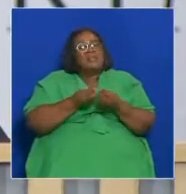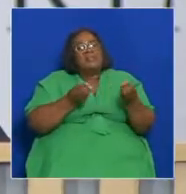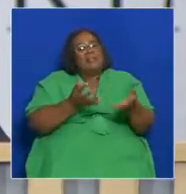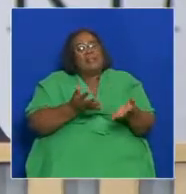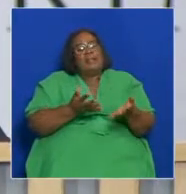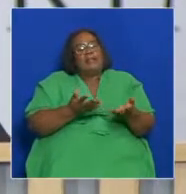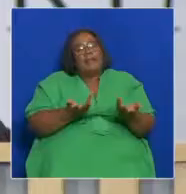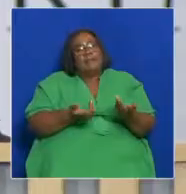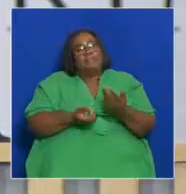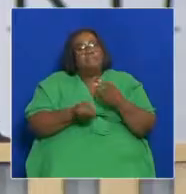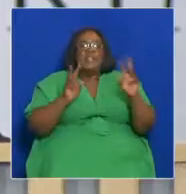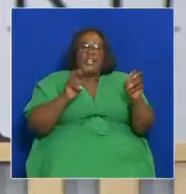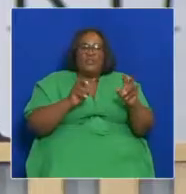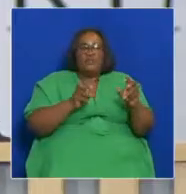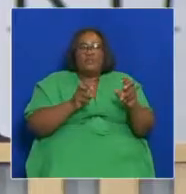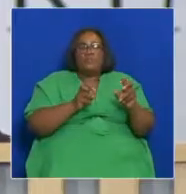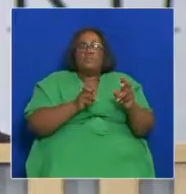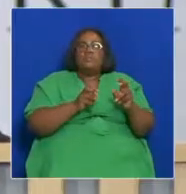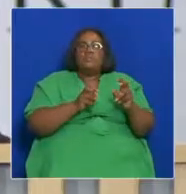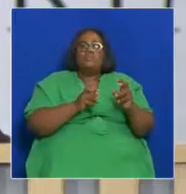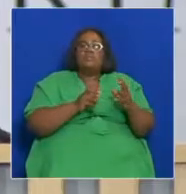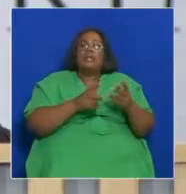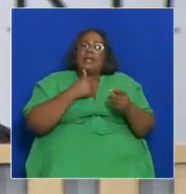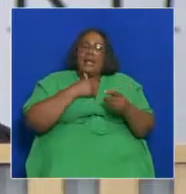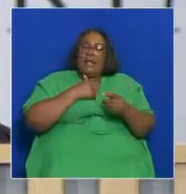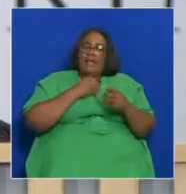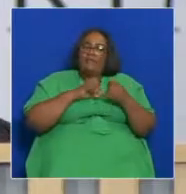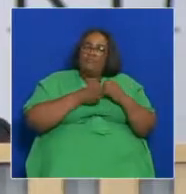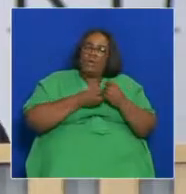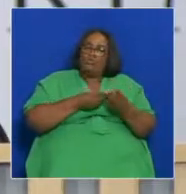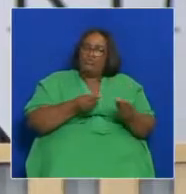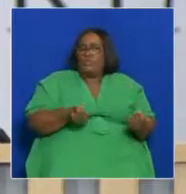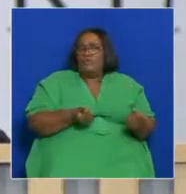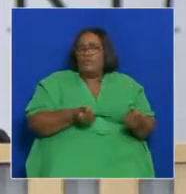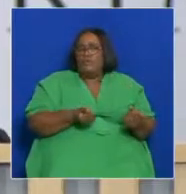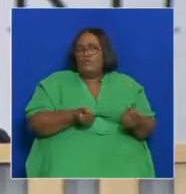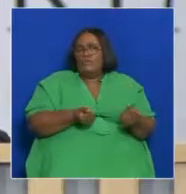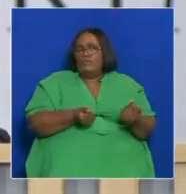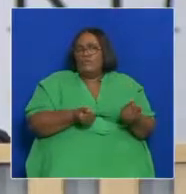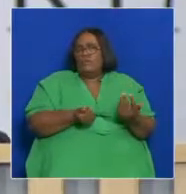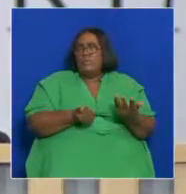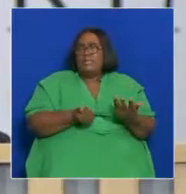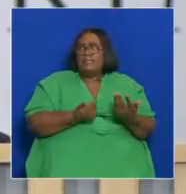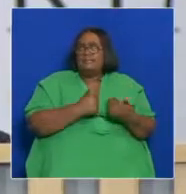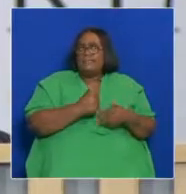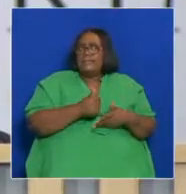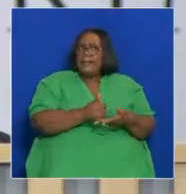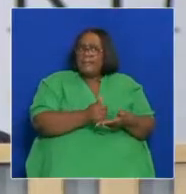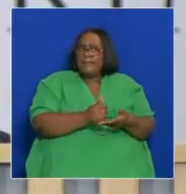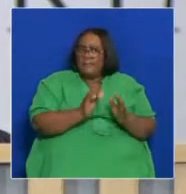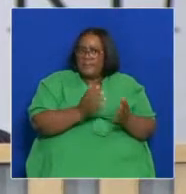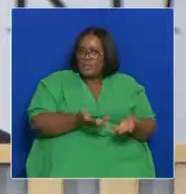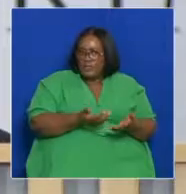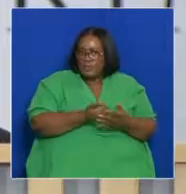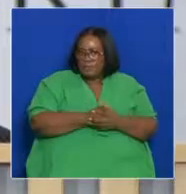issues that I have now to deal with, to say, how do I then assist with